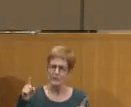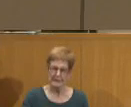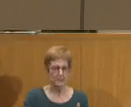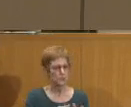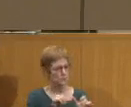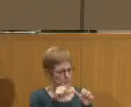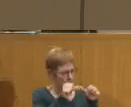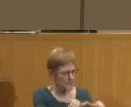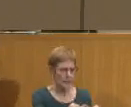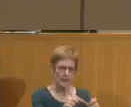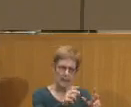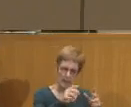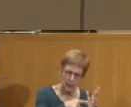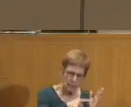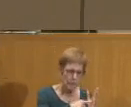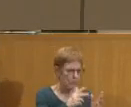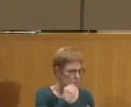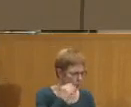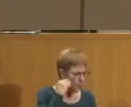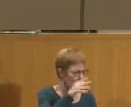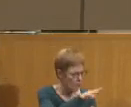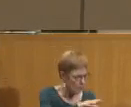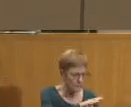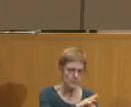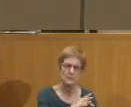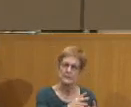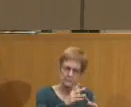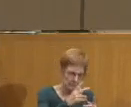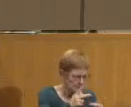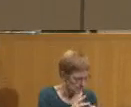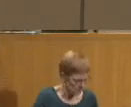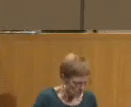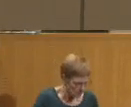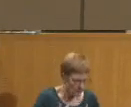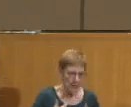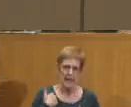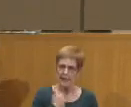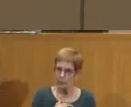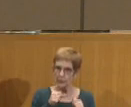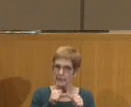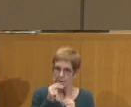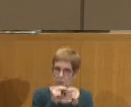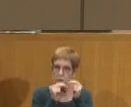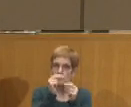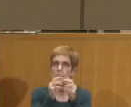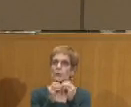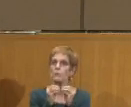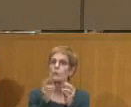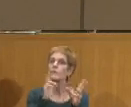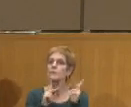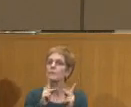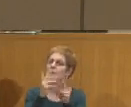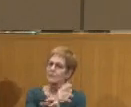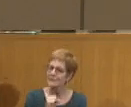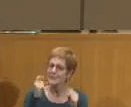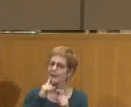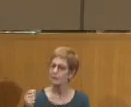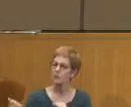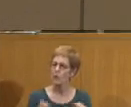everyone had the ability to both work and live. And I also knew that Charlotte needed consistent